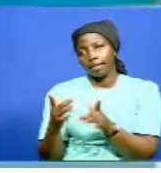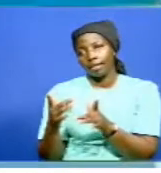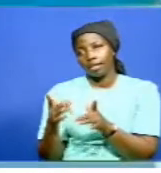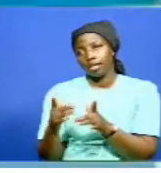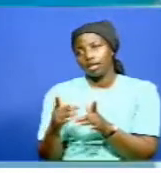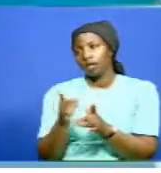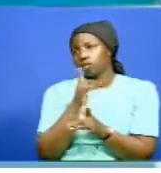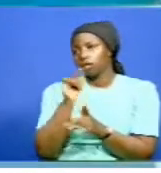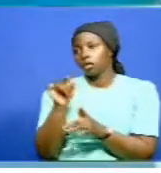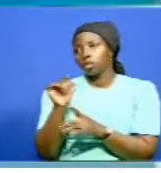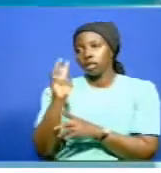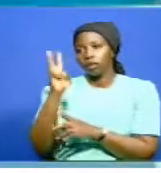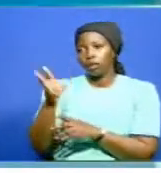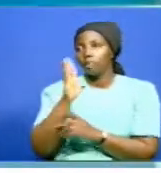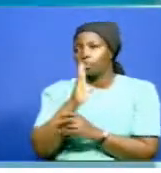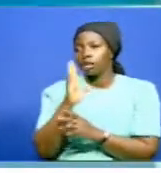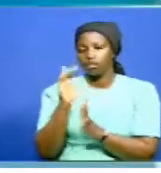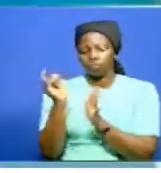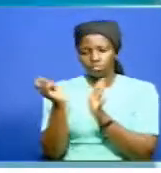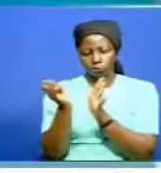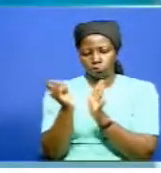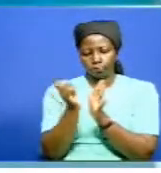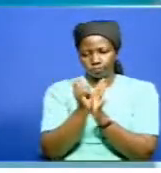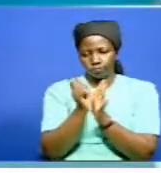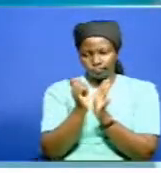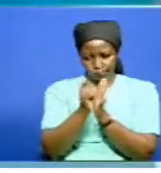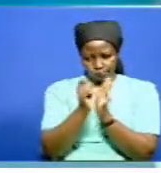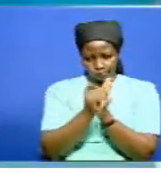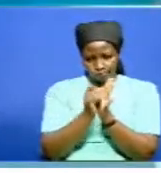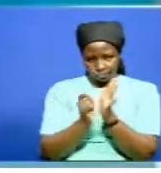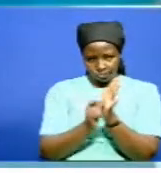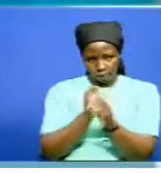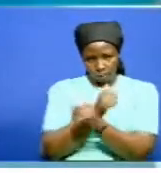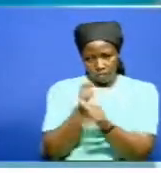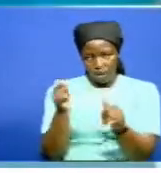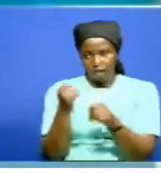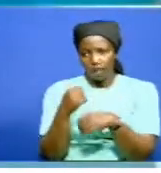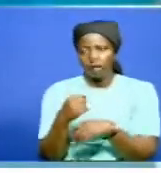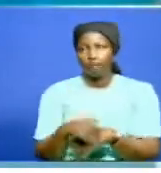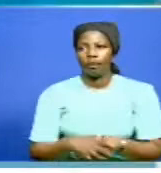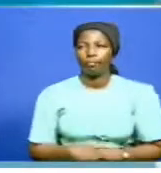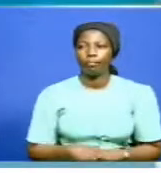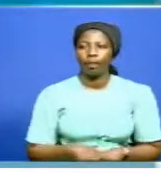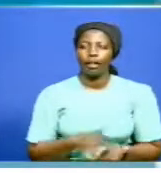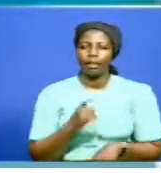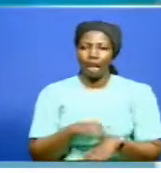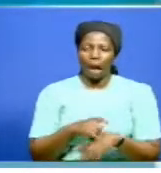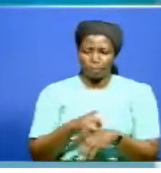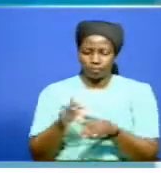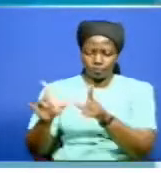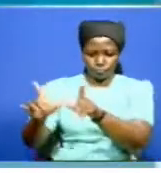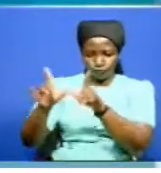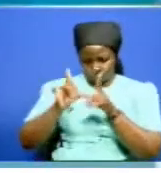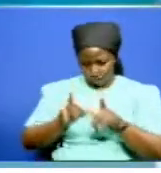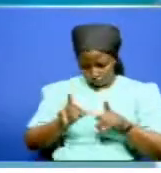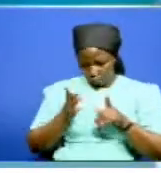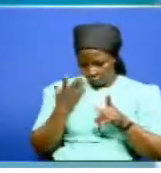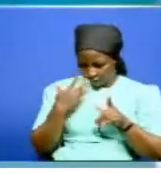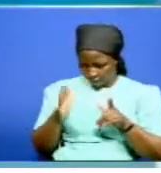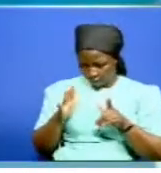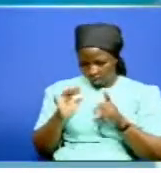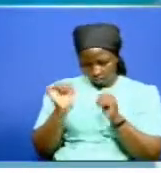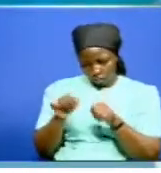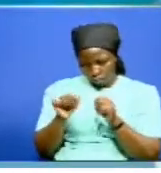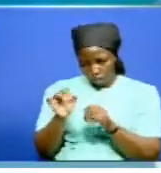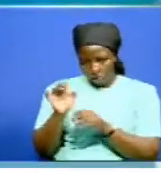be properly earmarked, right, to ensure that you get it. Once you get that certificate, you could be able to print it and